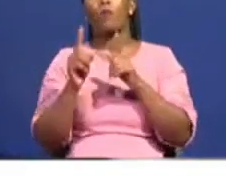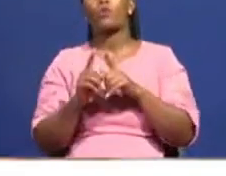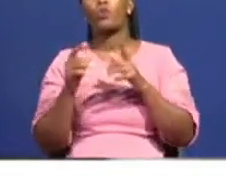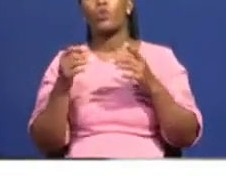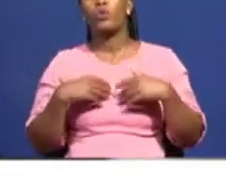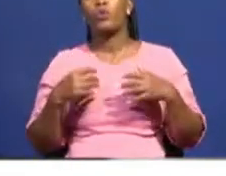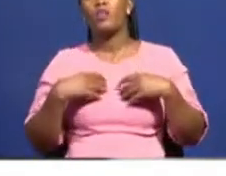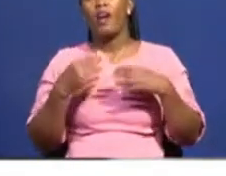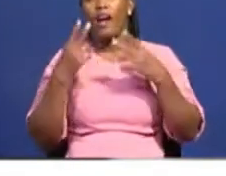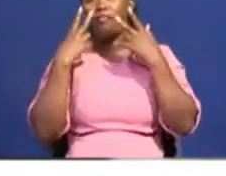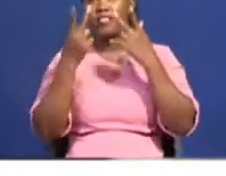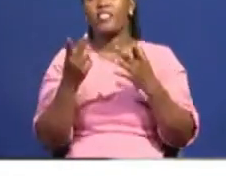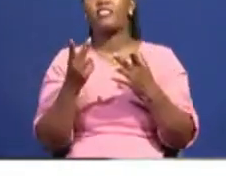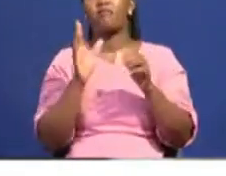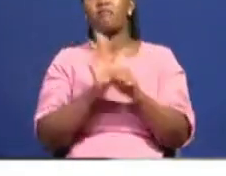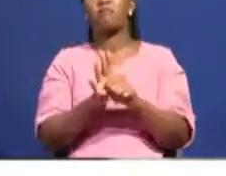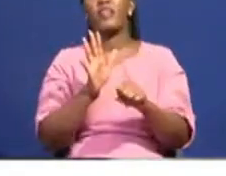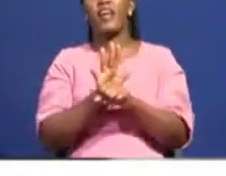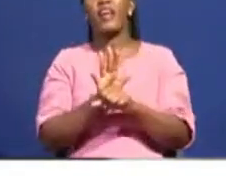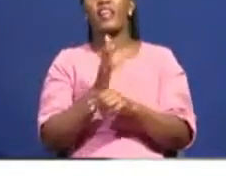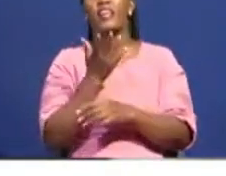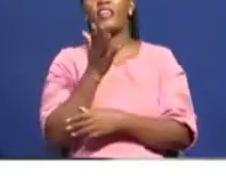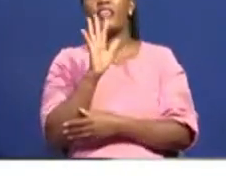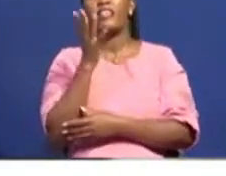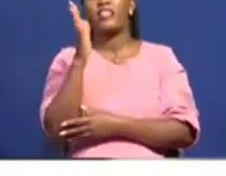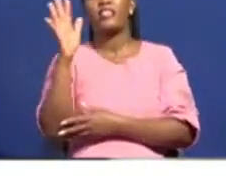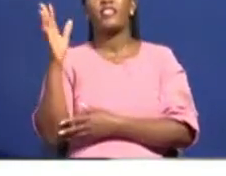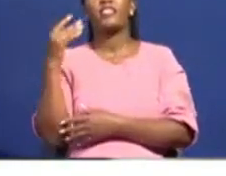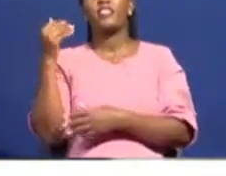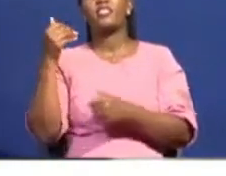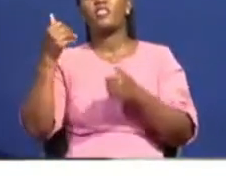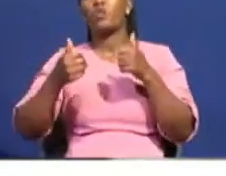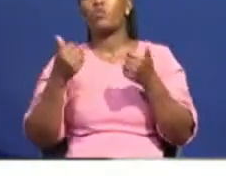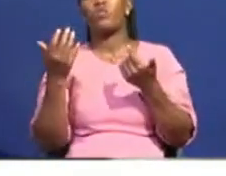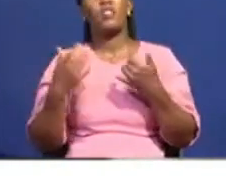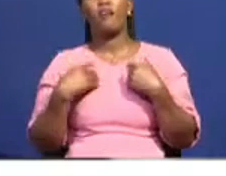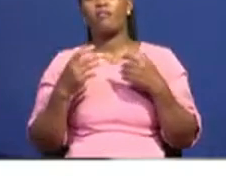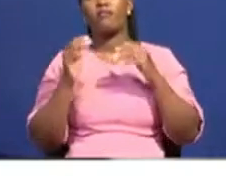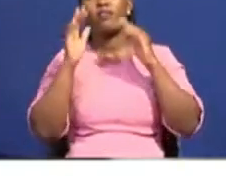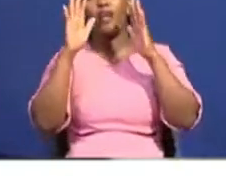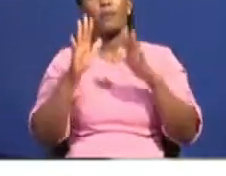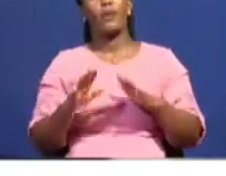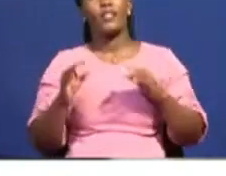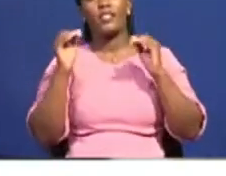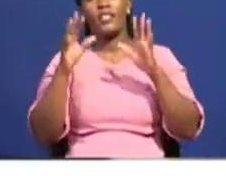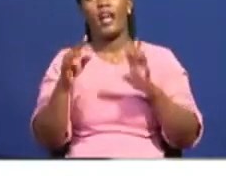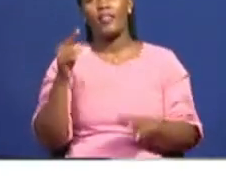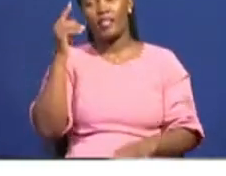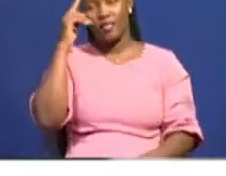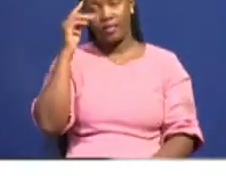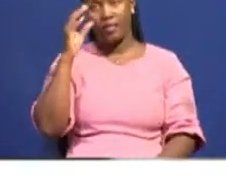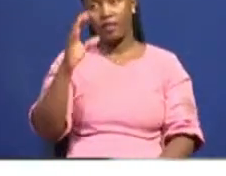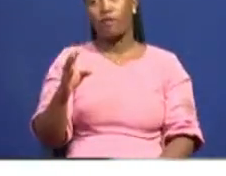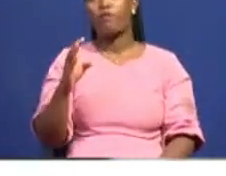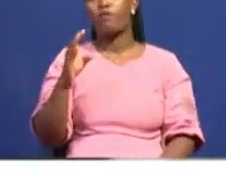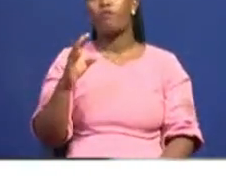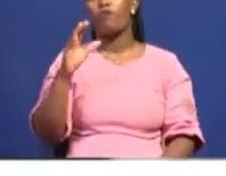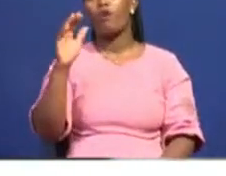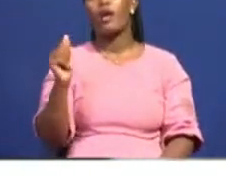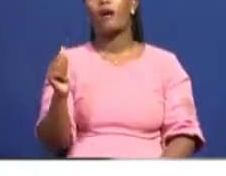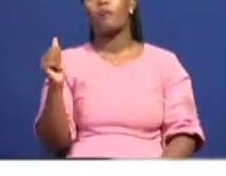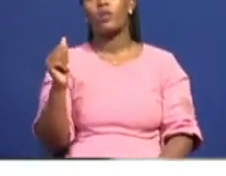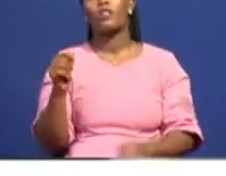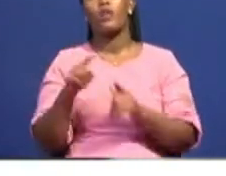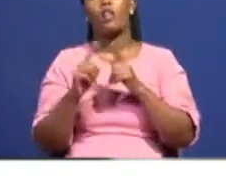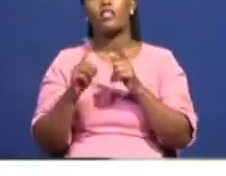has been completely been dead that used as a carbon sink by a weed called